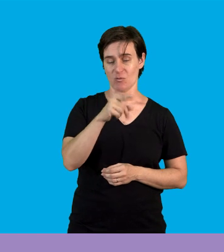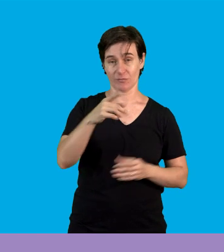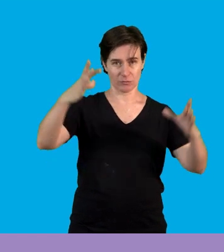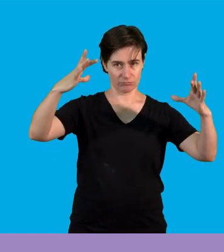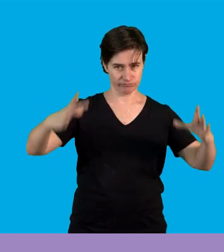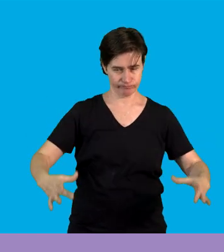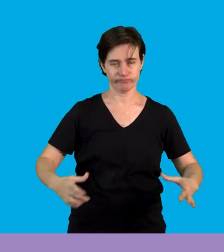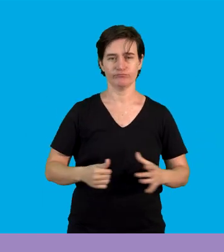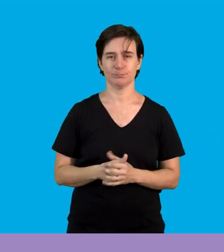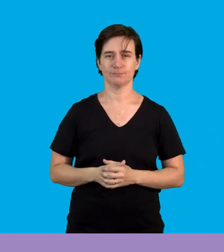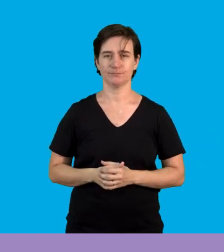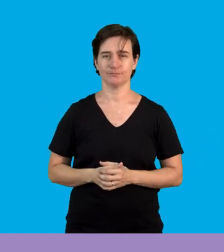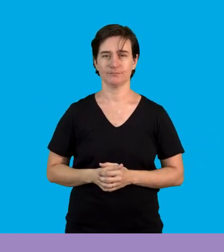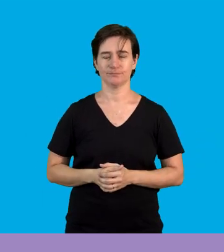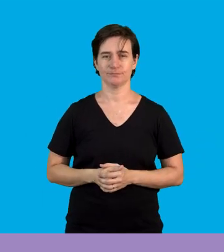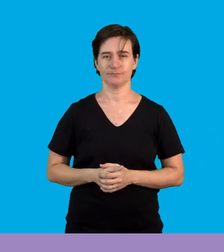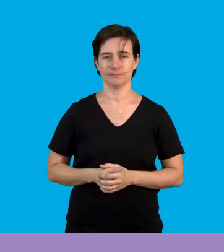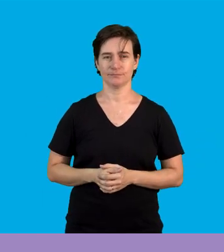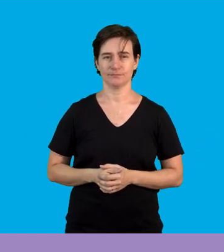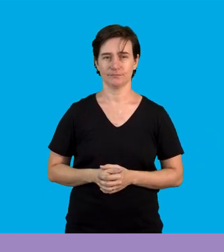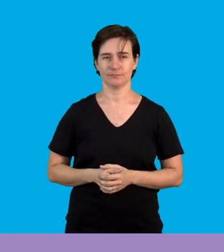of our cylinder.